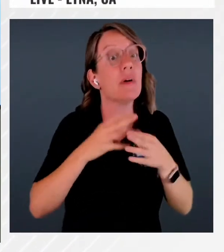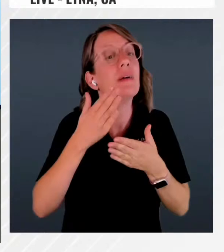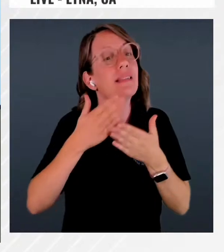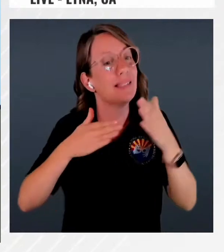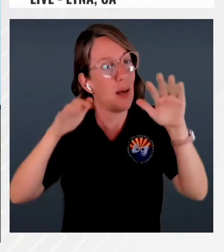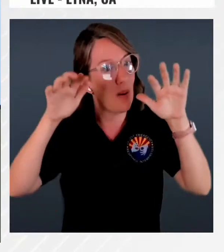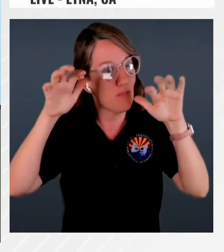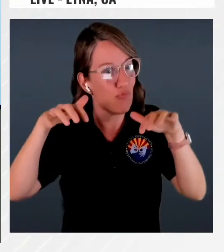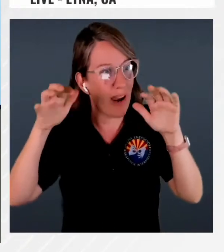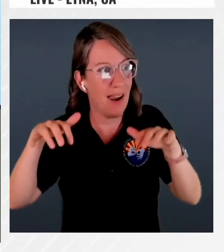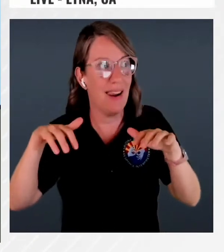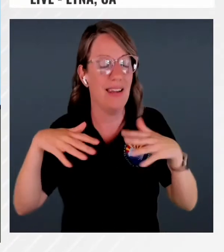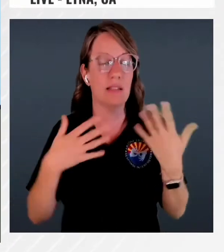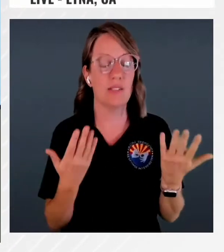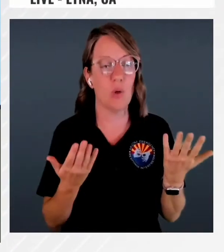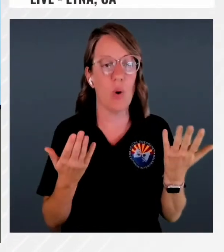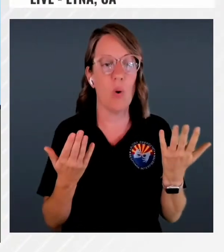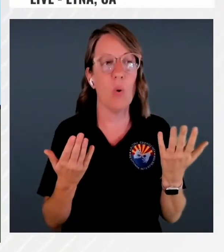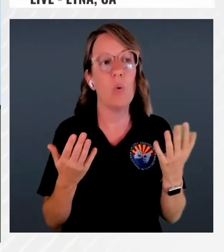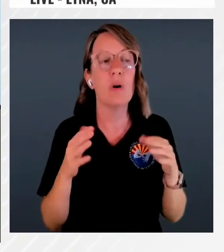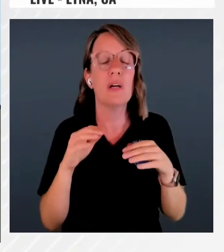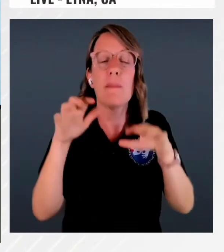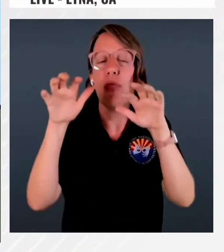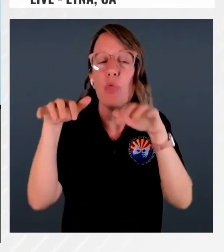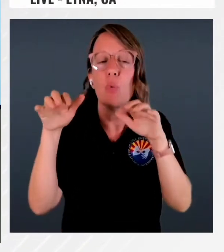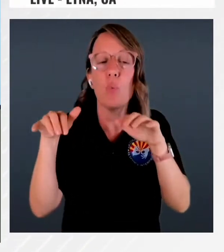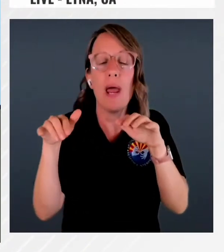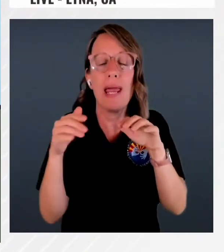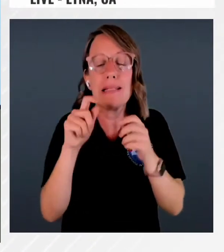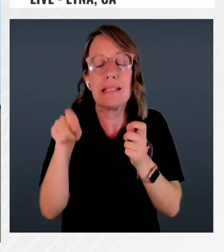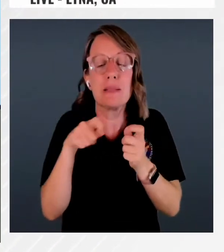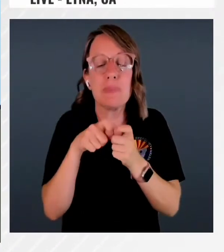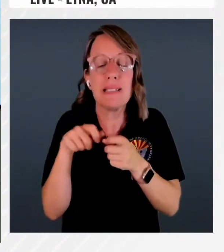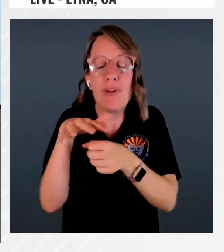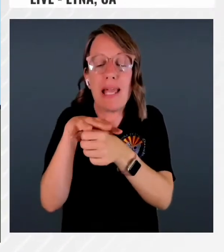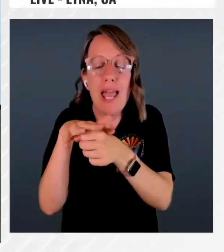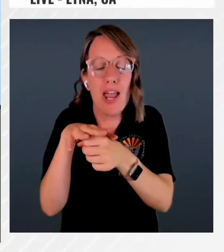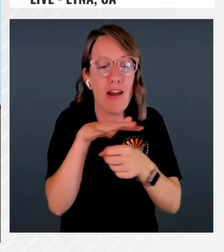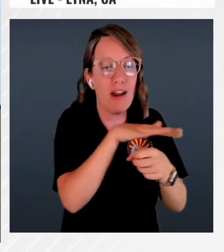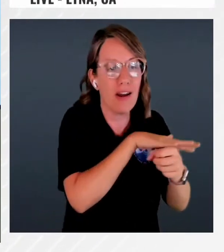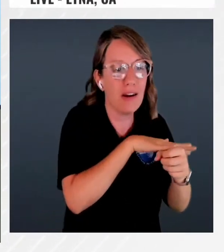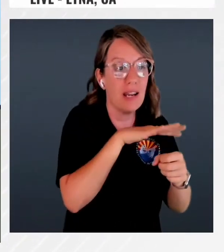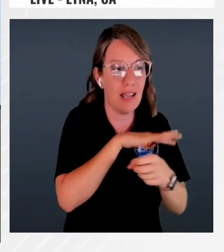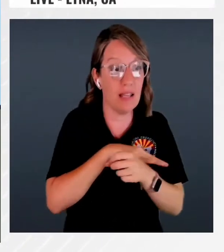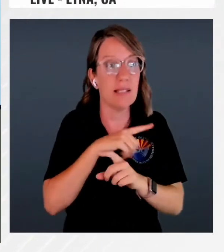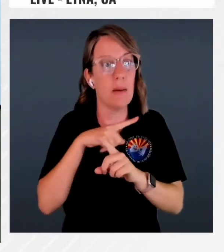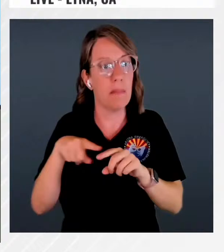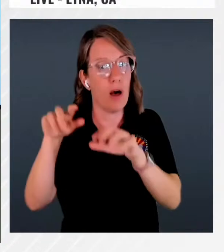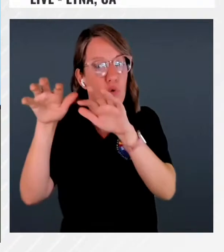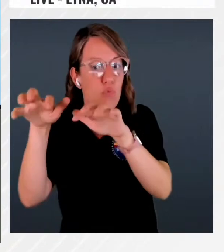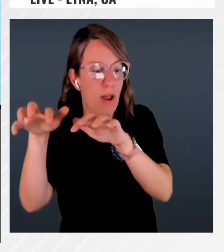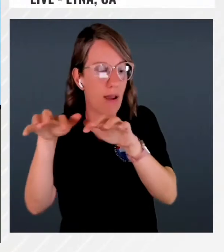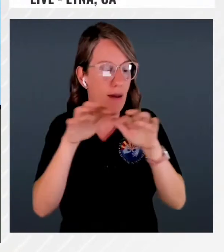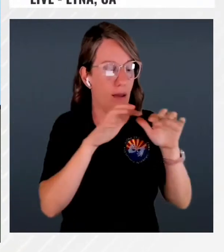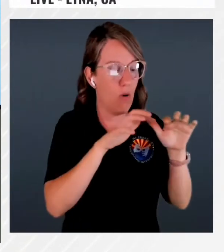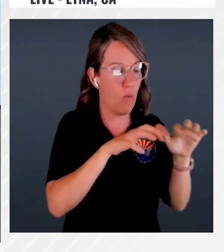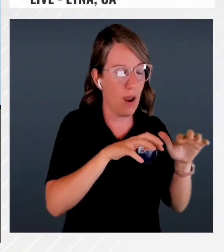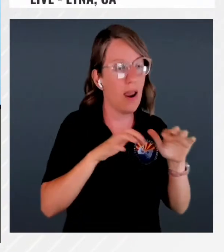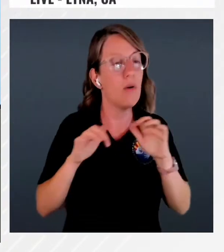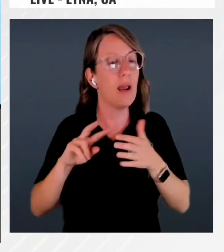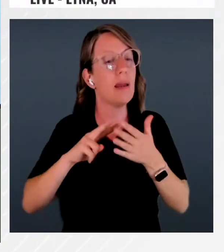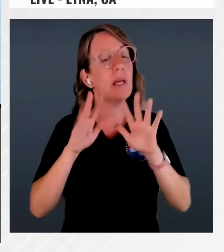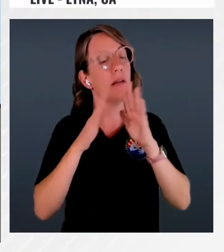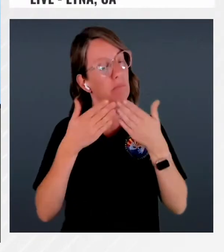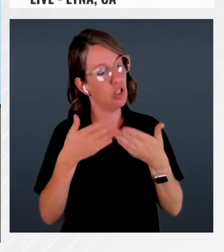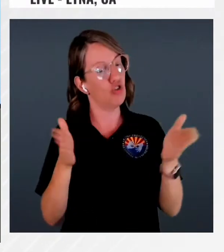precipitation, which is a little bit spottier, but that increase in humidity, which was more widespread, led to some much more moderated conditions